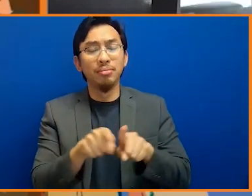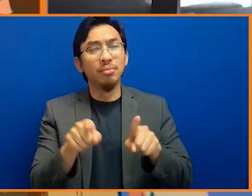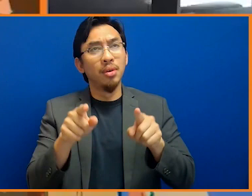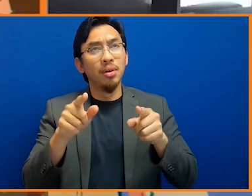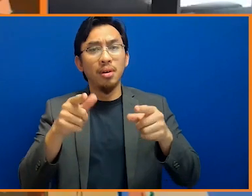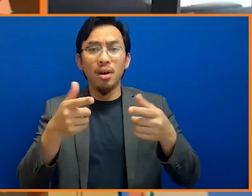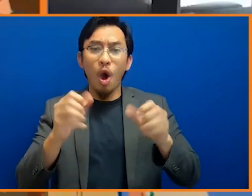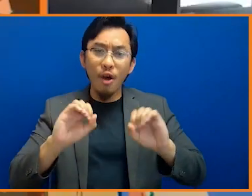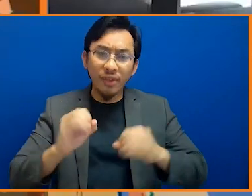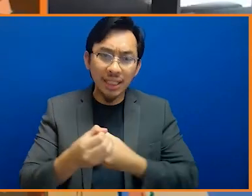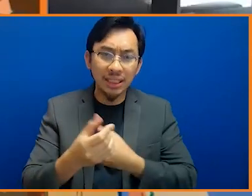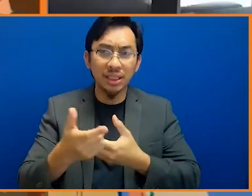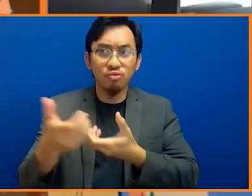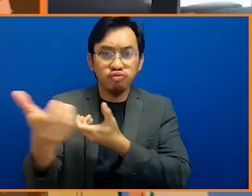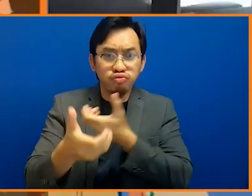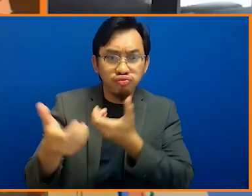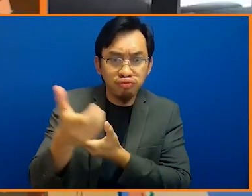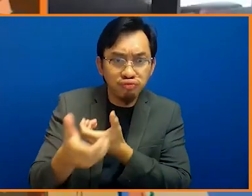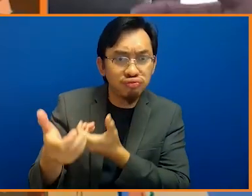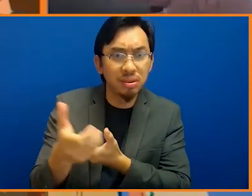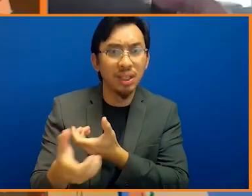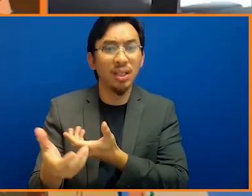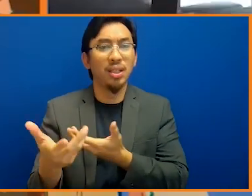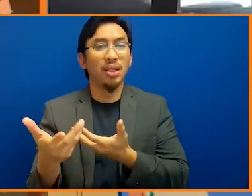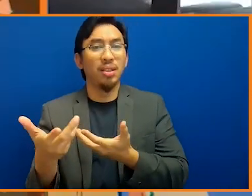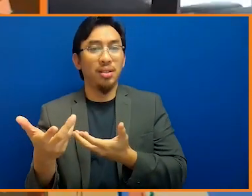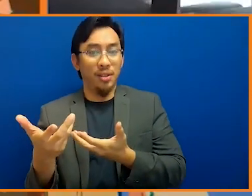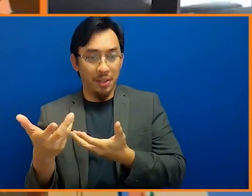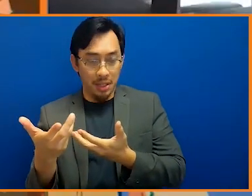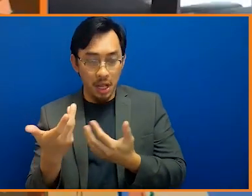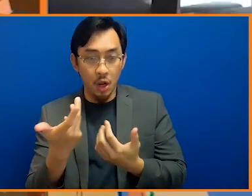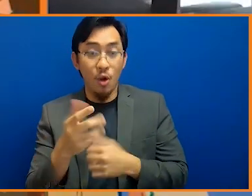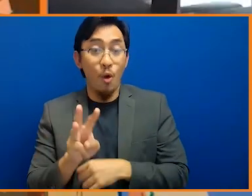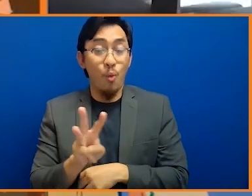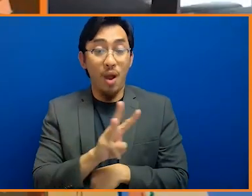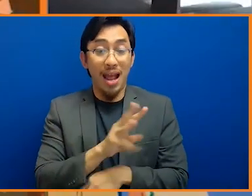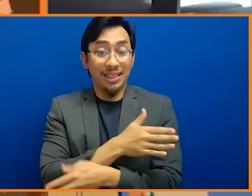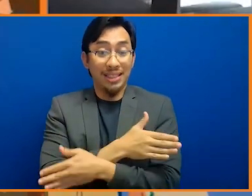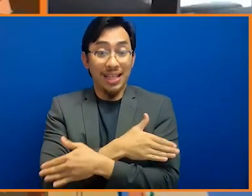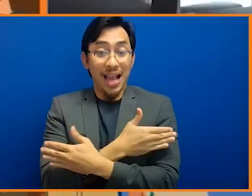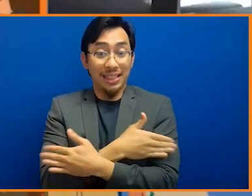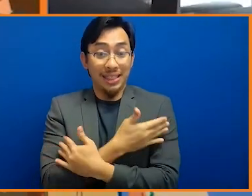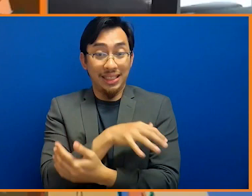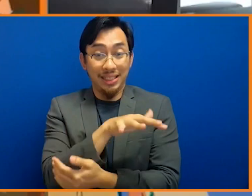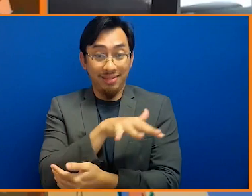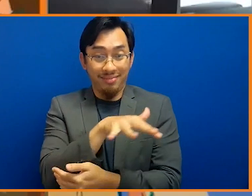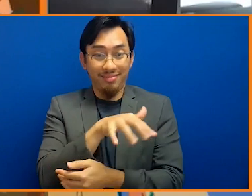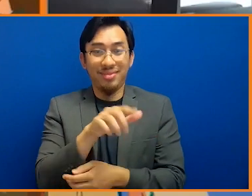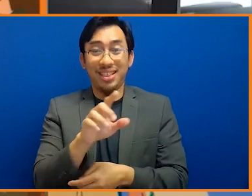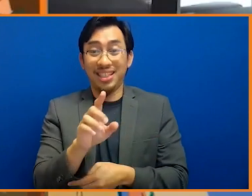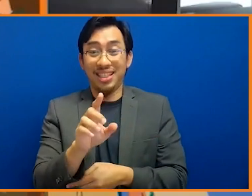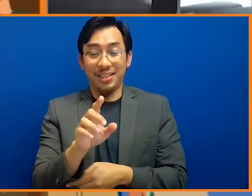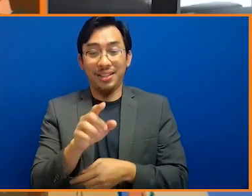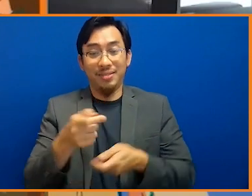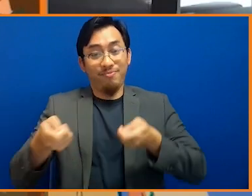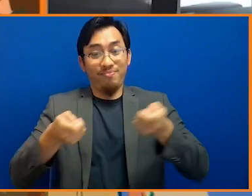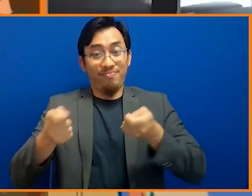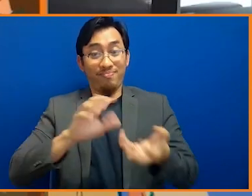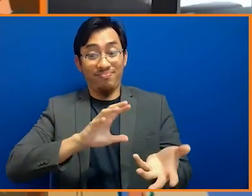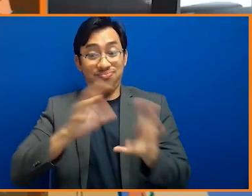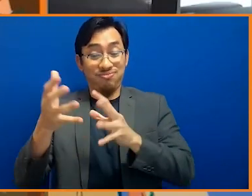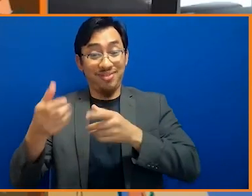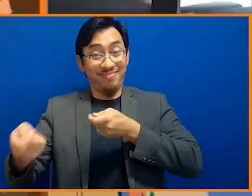that become an office for firefighters and Aceh West Aceh